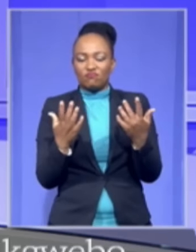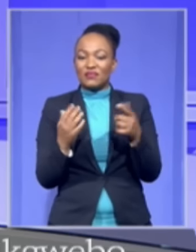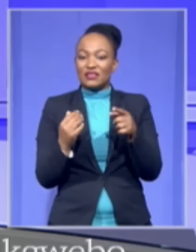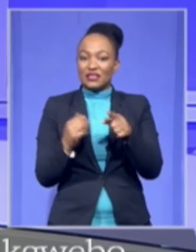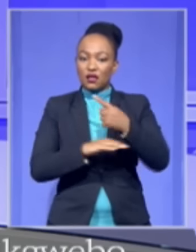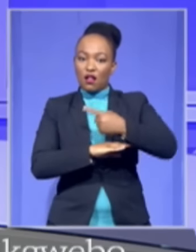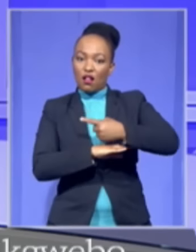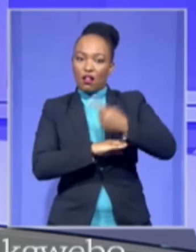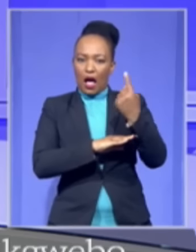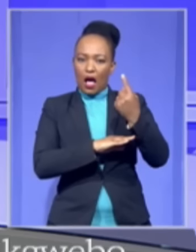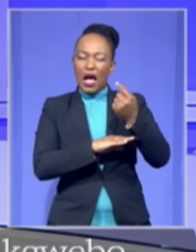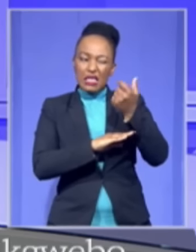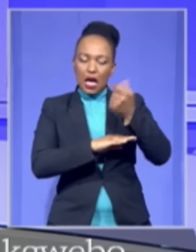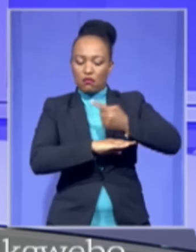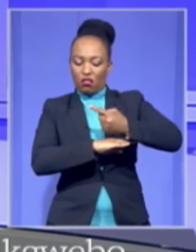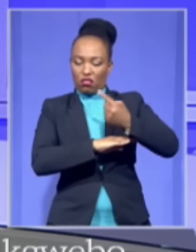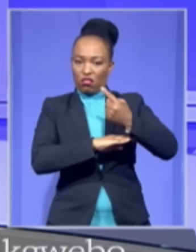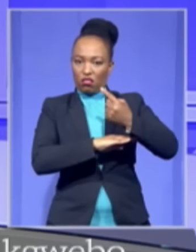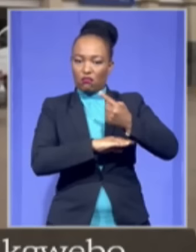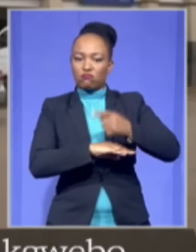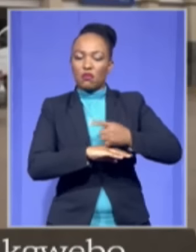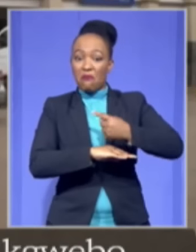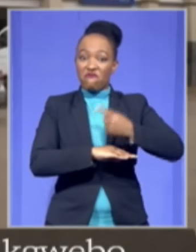molelwane o butswe go le gonnye.